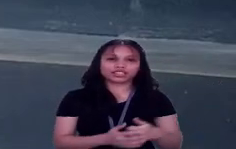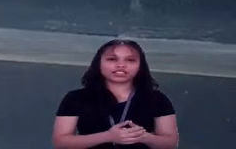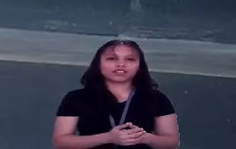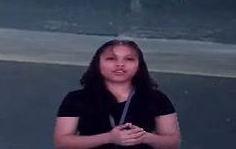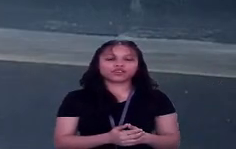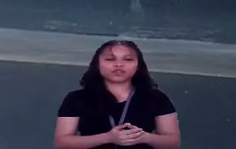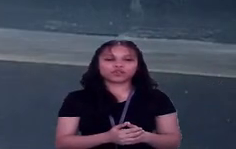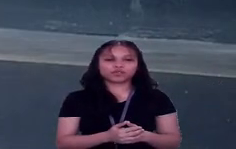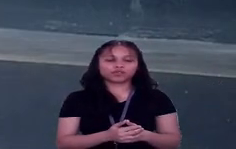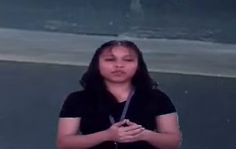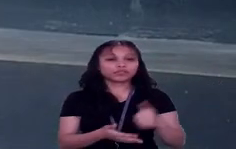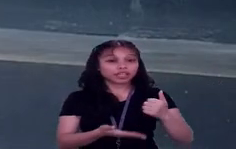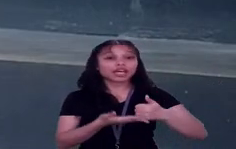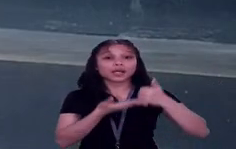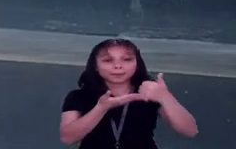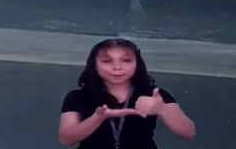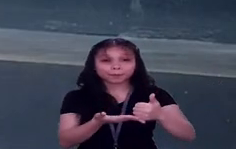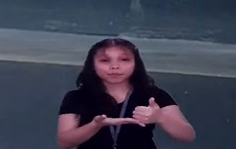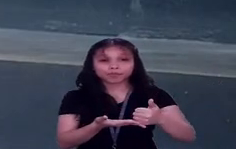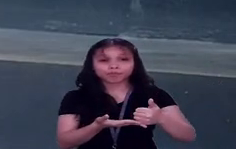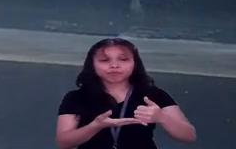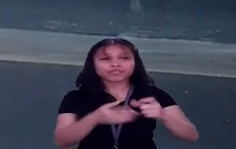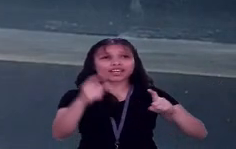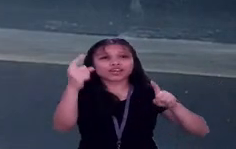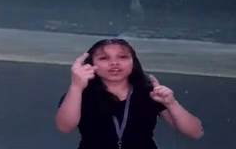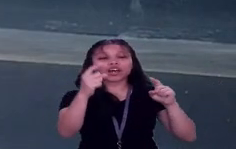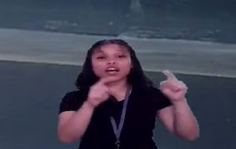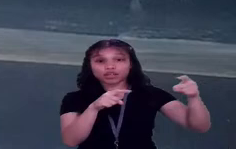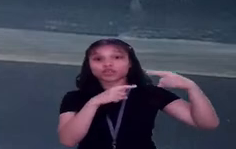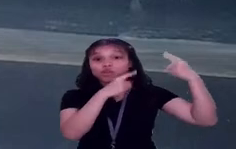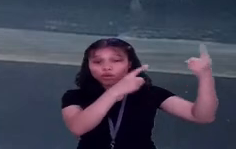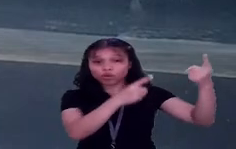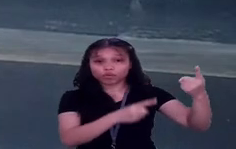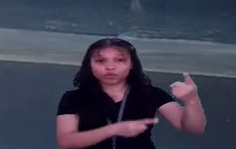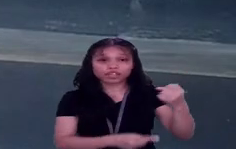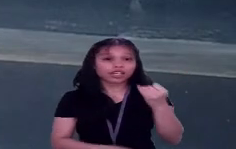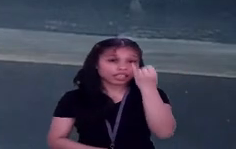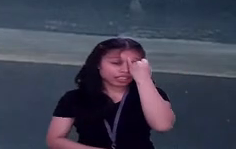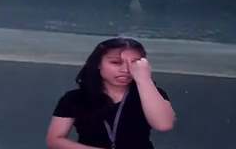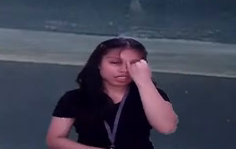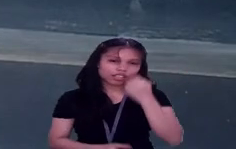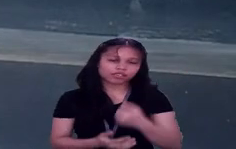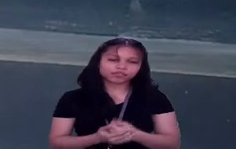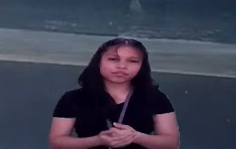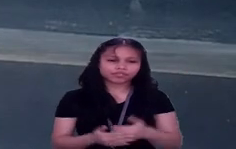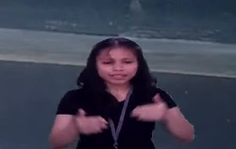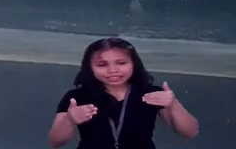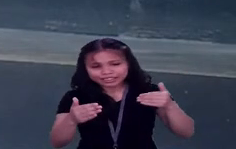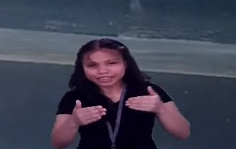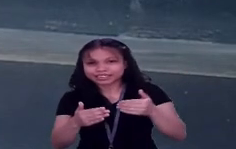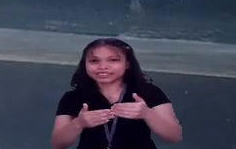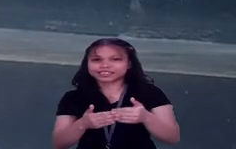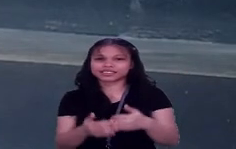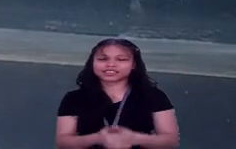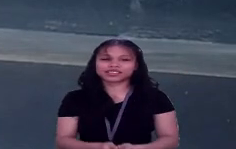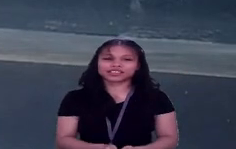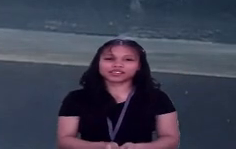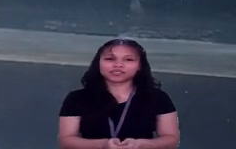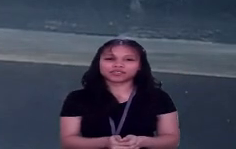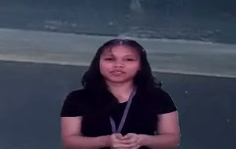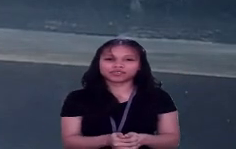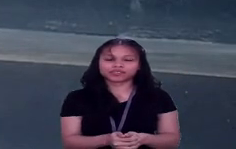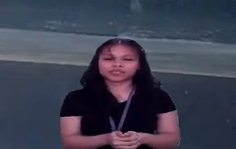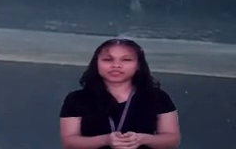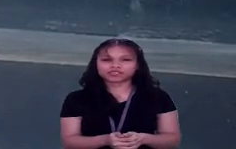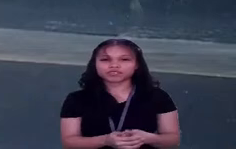Pilipinas. Tulungan niyo po ako na maabot ang aming field as soon as. Ano po? Hindi po namin kayo i-Indianin. No? Huwag niyo rin po